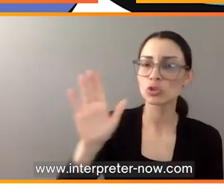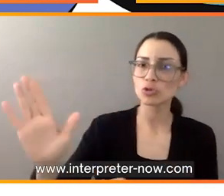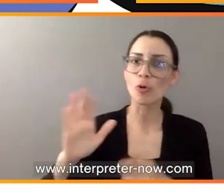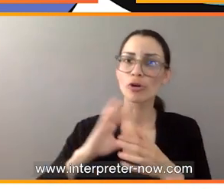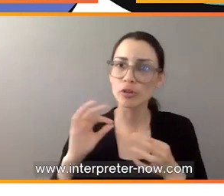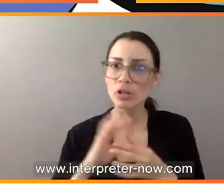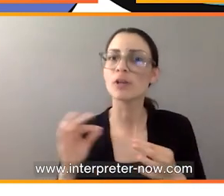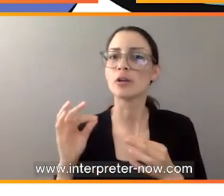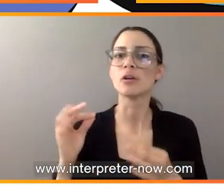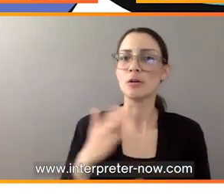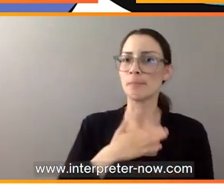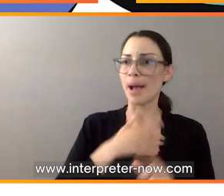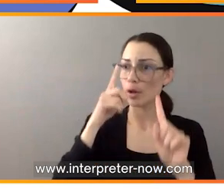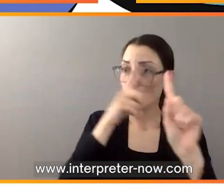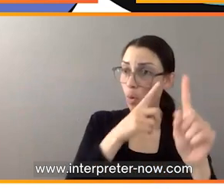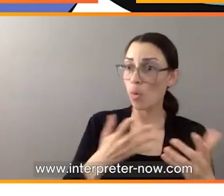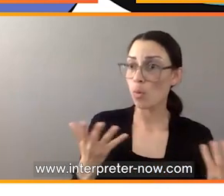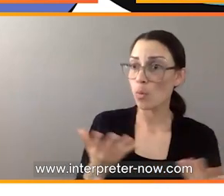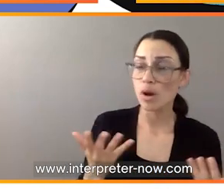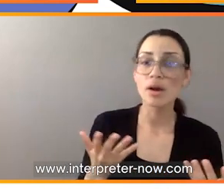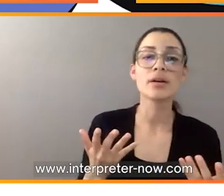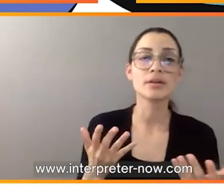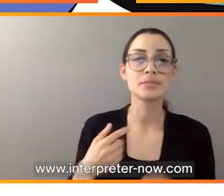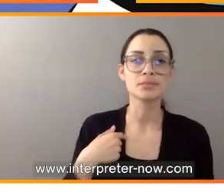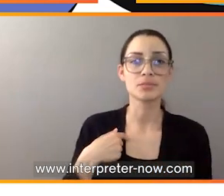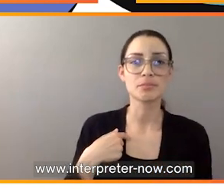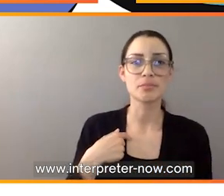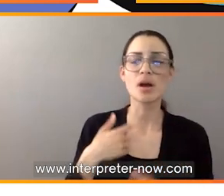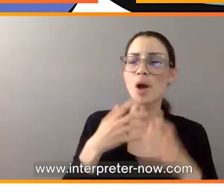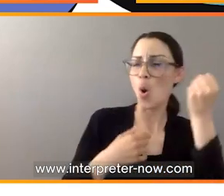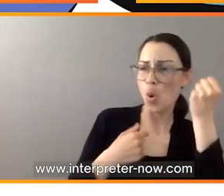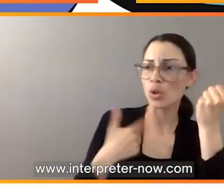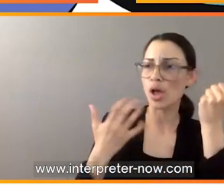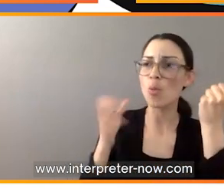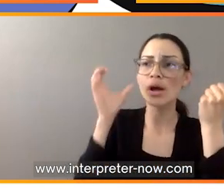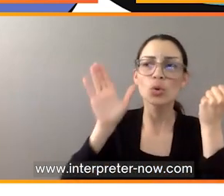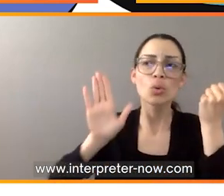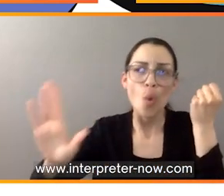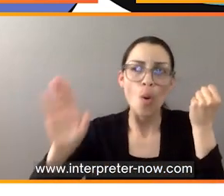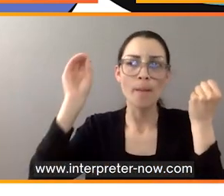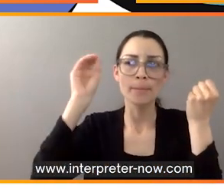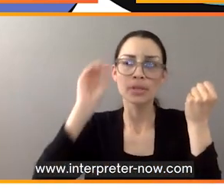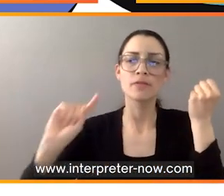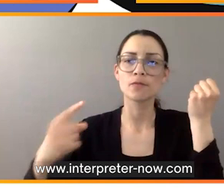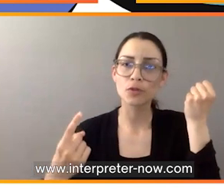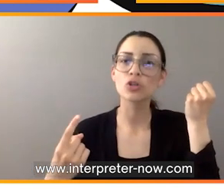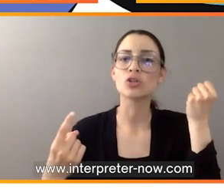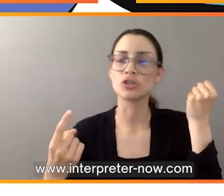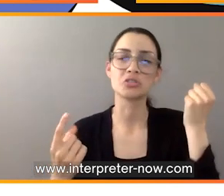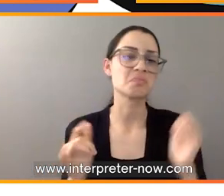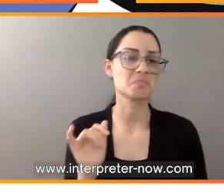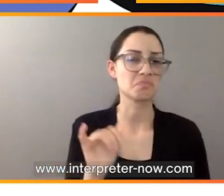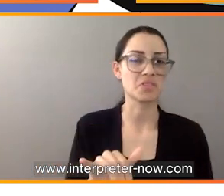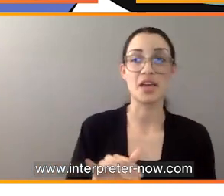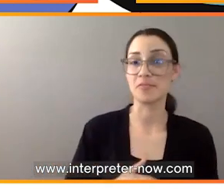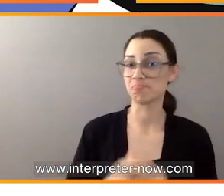trying to do. Here's kind of like what my goal is to go talk to these leaders, but I need to hear from you and what